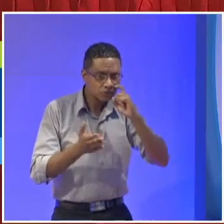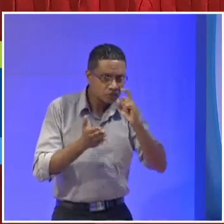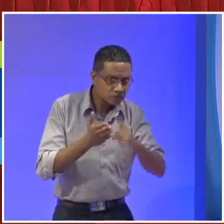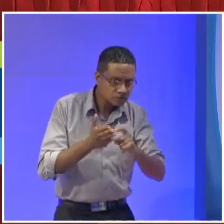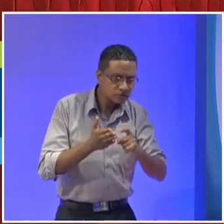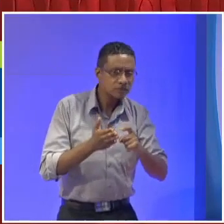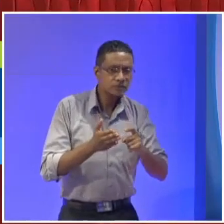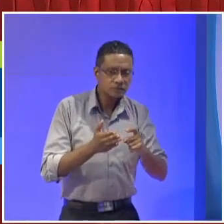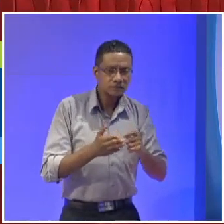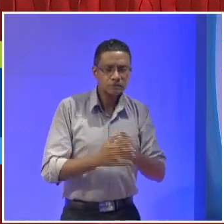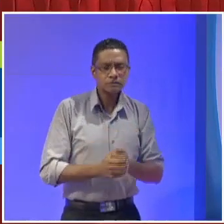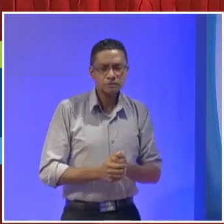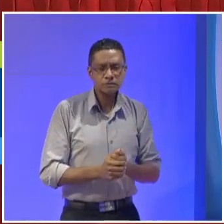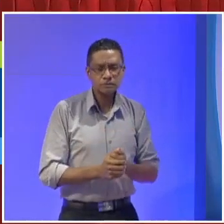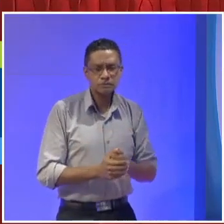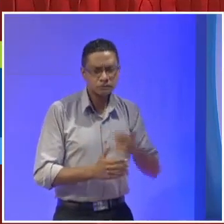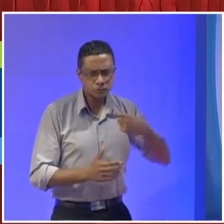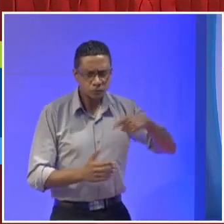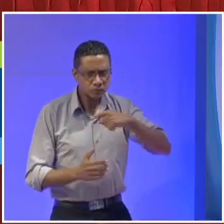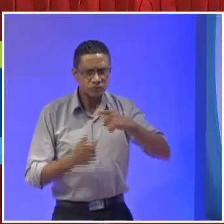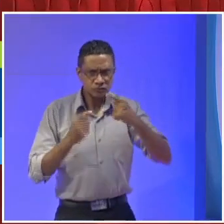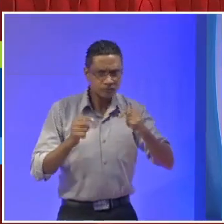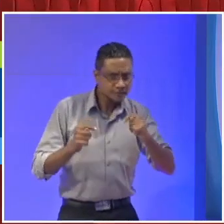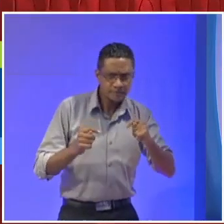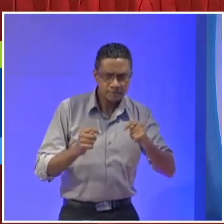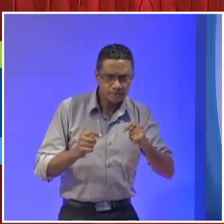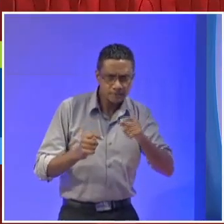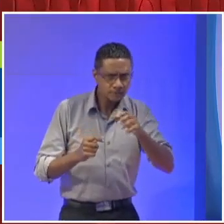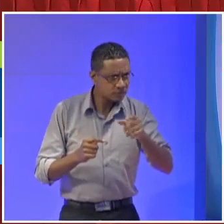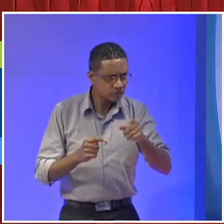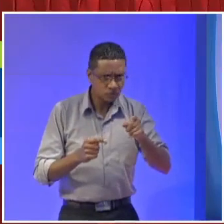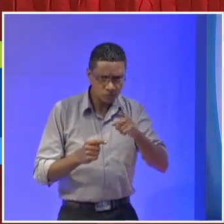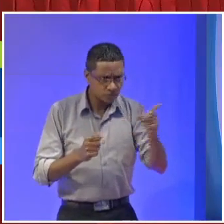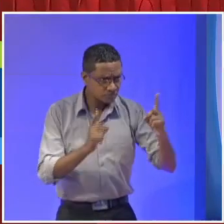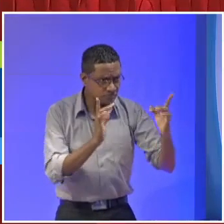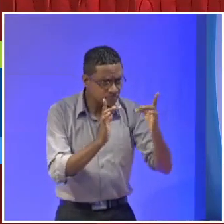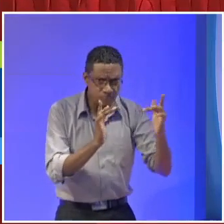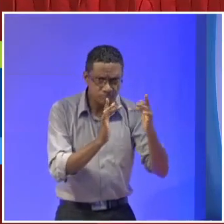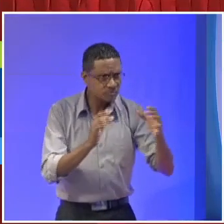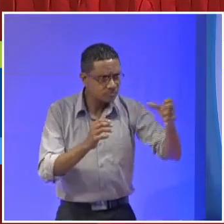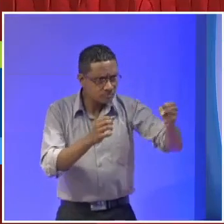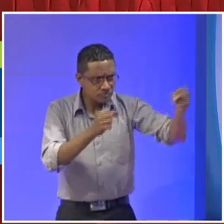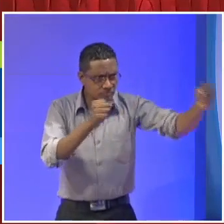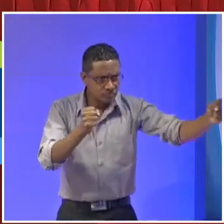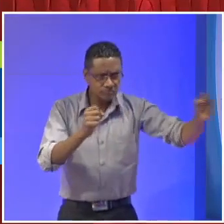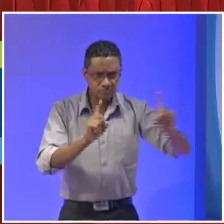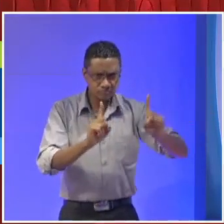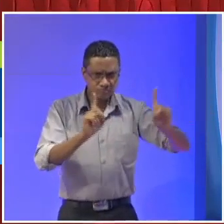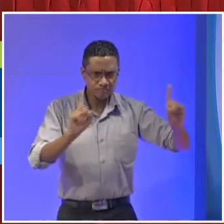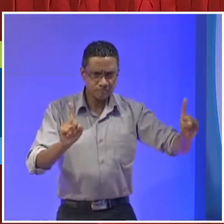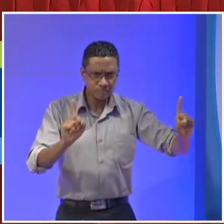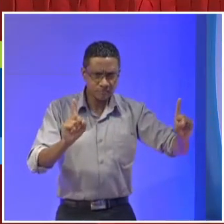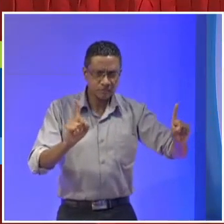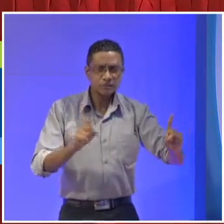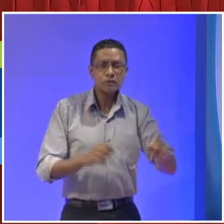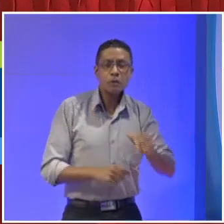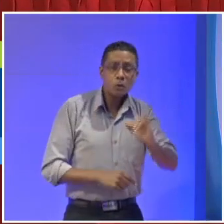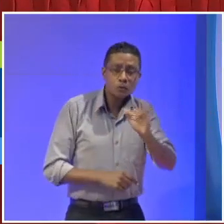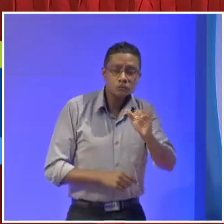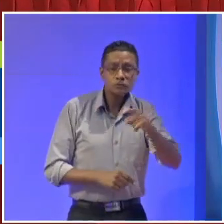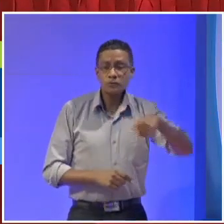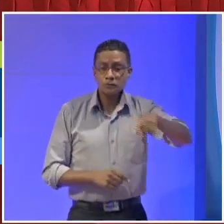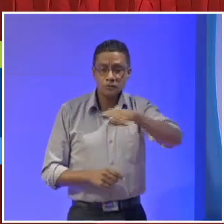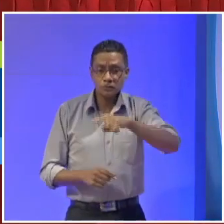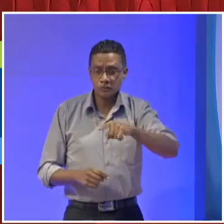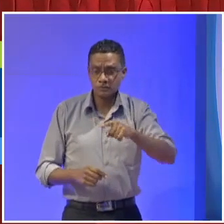of cordon. So we would try to isolate those who were in contact and also to quarantine those who are not yet